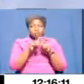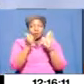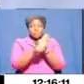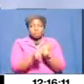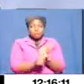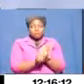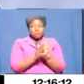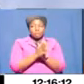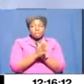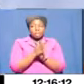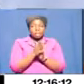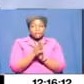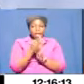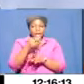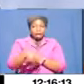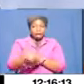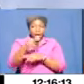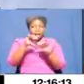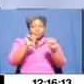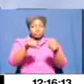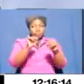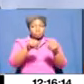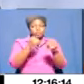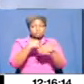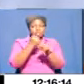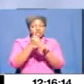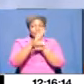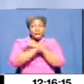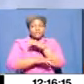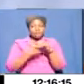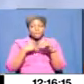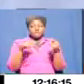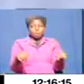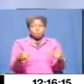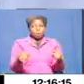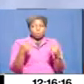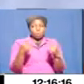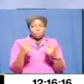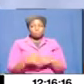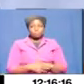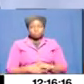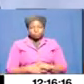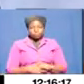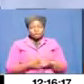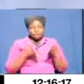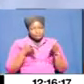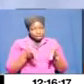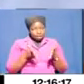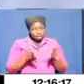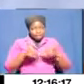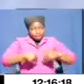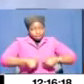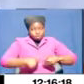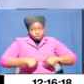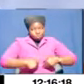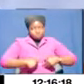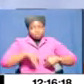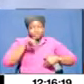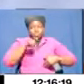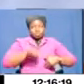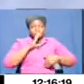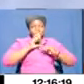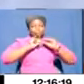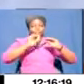throwing the nation into chaos. Of great essence is that the youth be equipped with relevant training